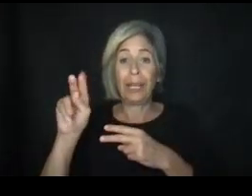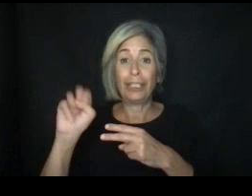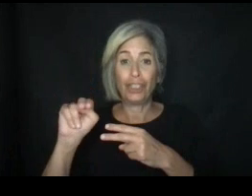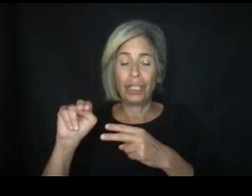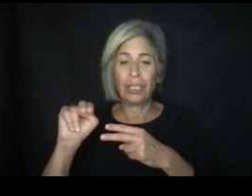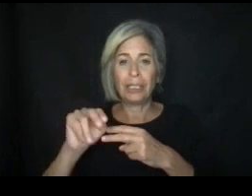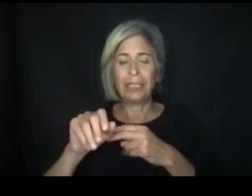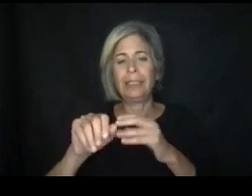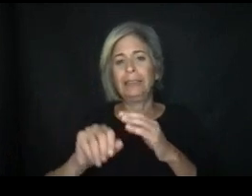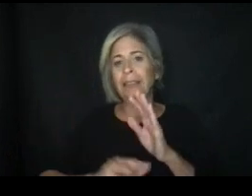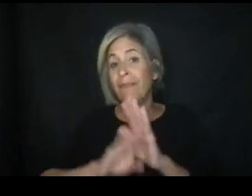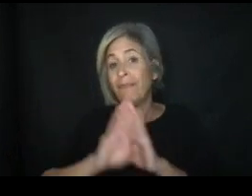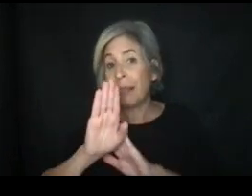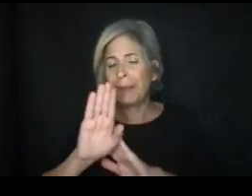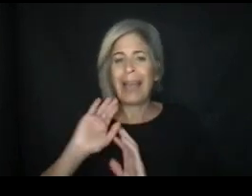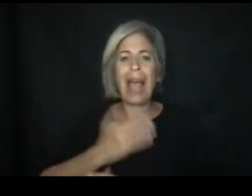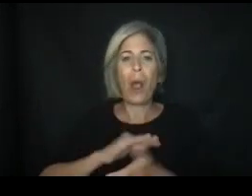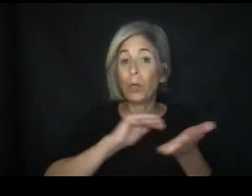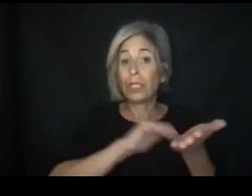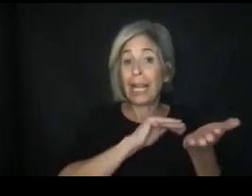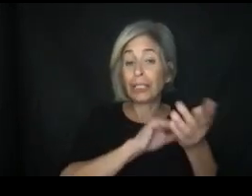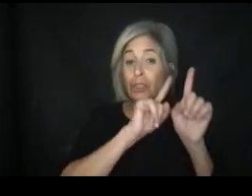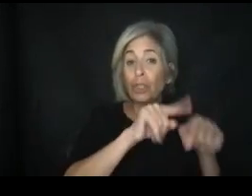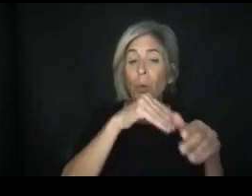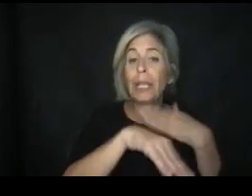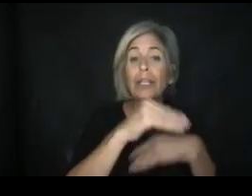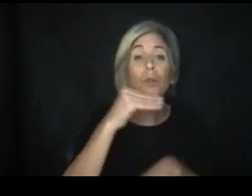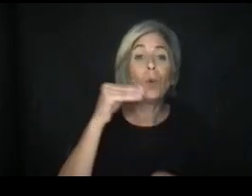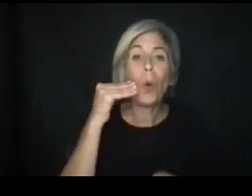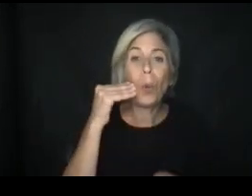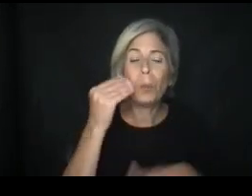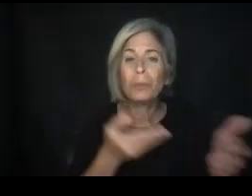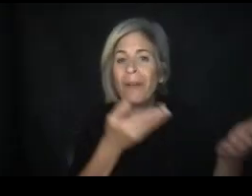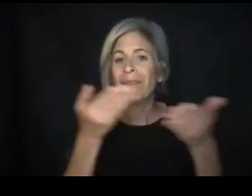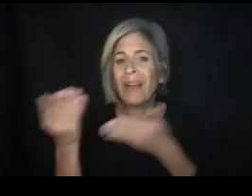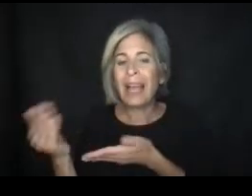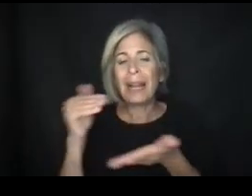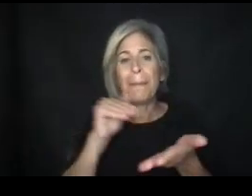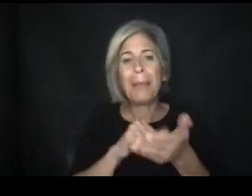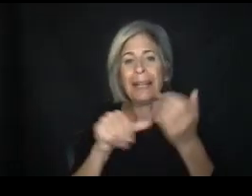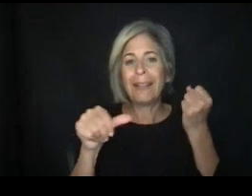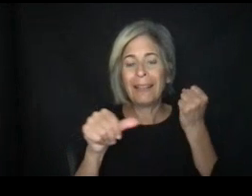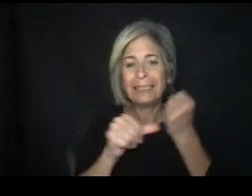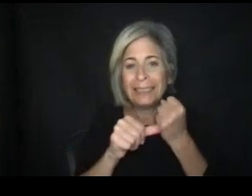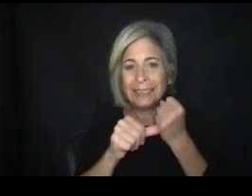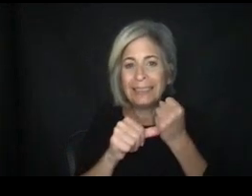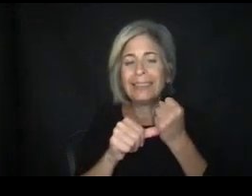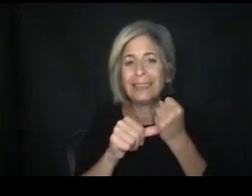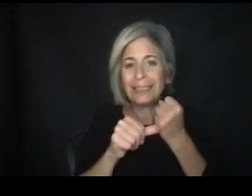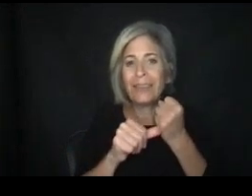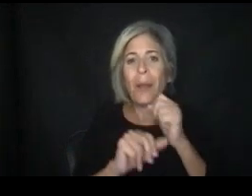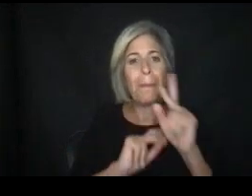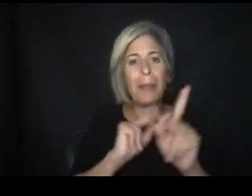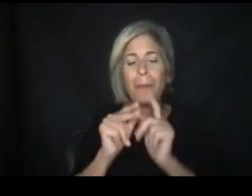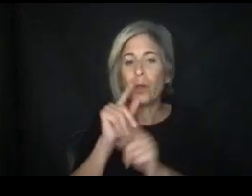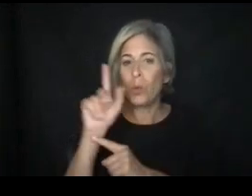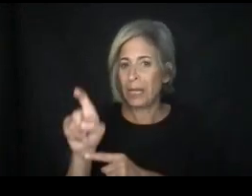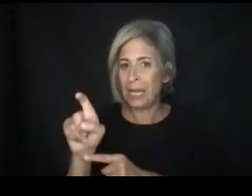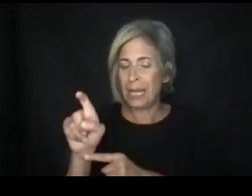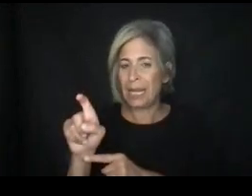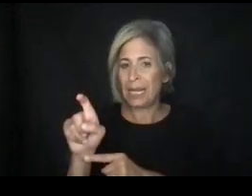development. Our doctors go into homes. They provide medical assistance for anybody who needs it,